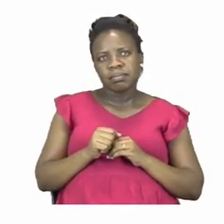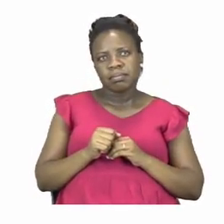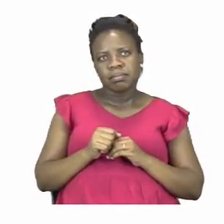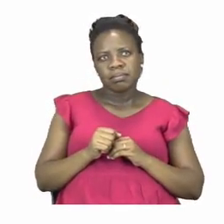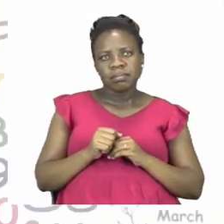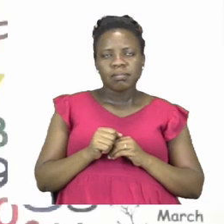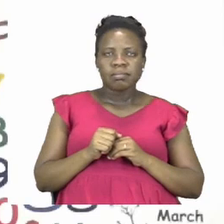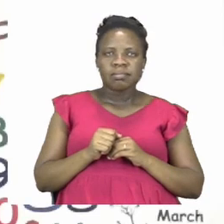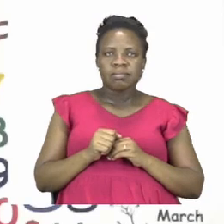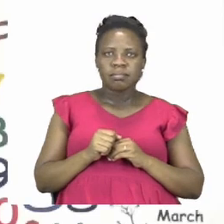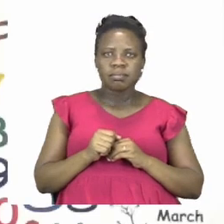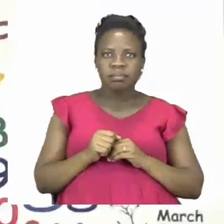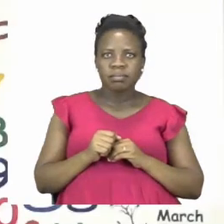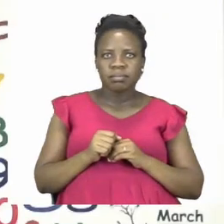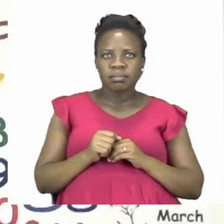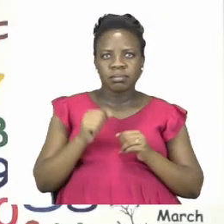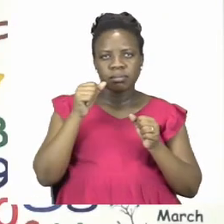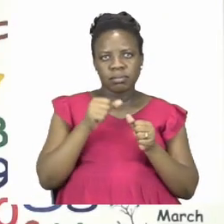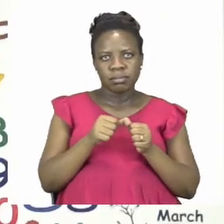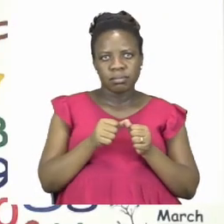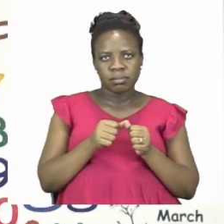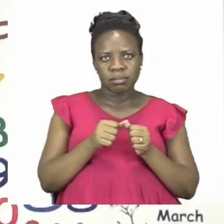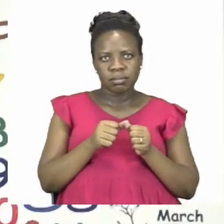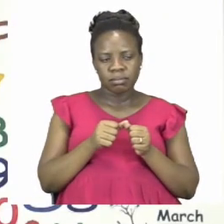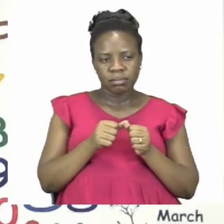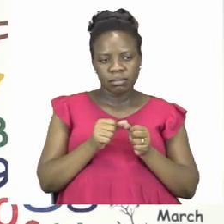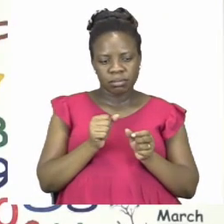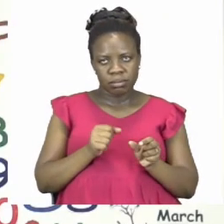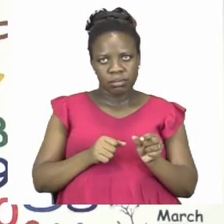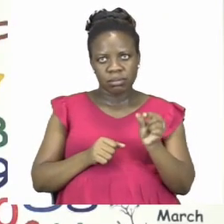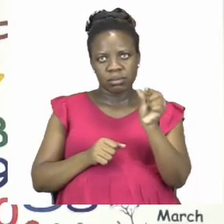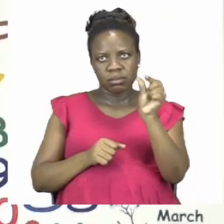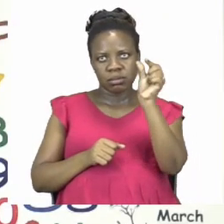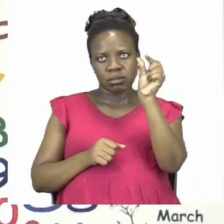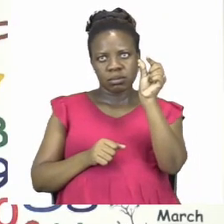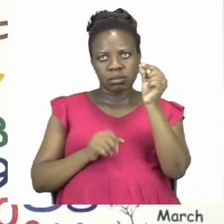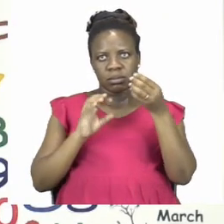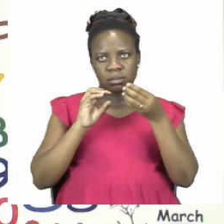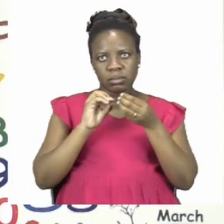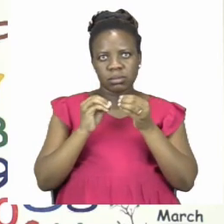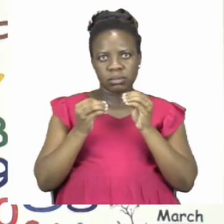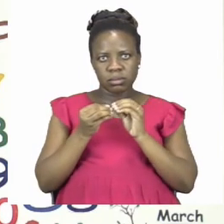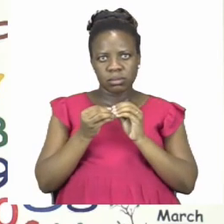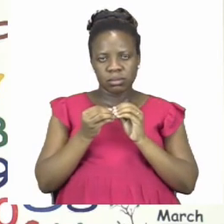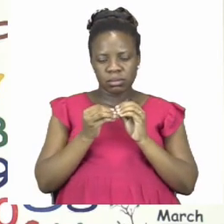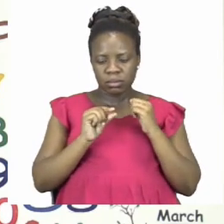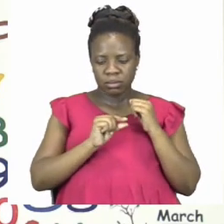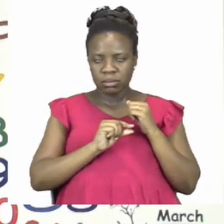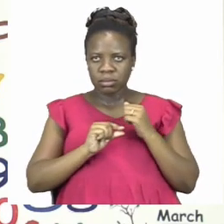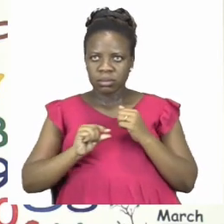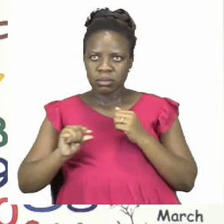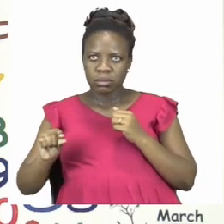complete the graph. Now remember, on one side of the graph, we always have our numbers. Today, our numbers are